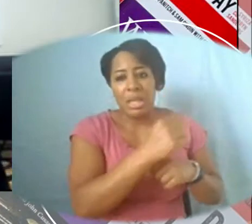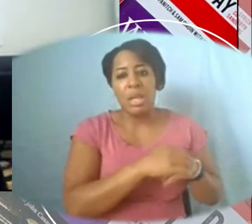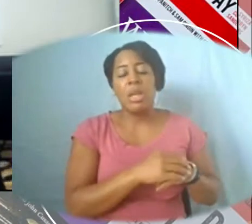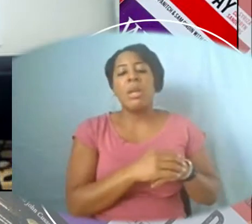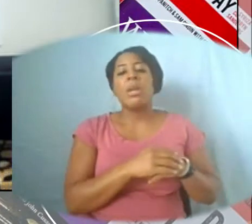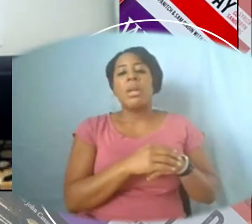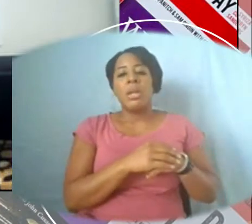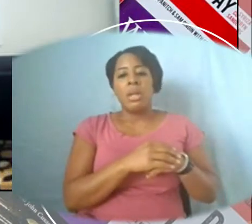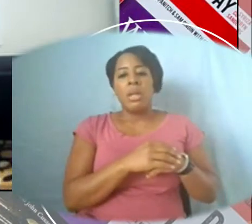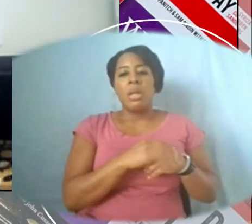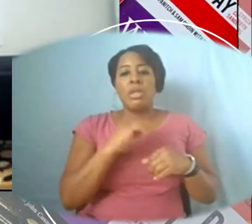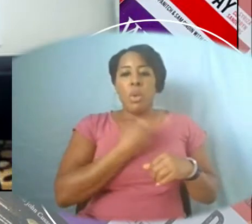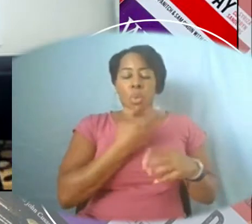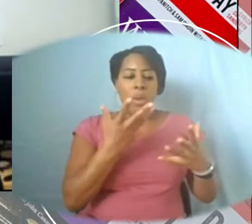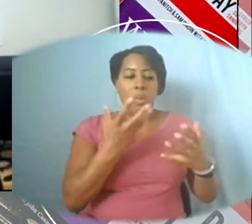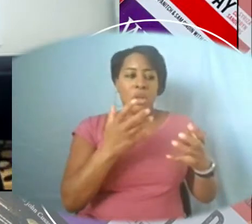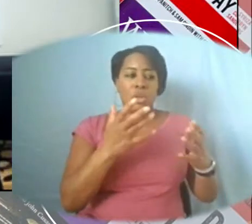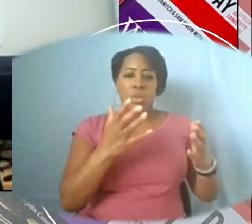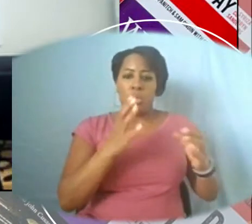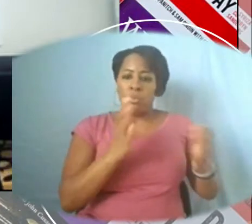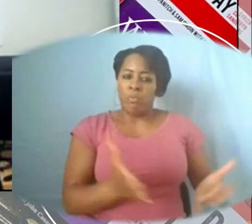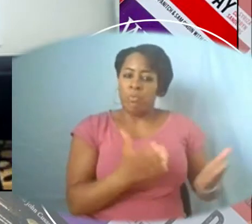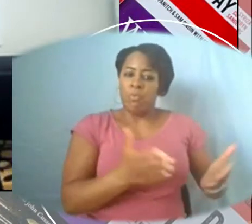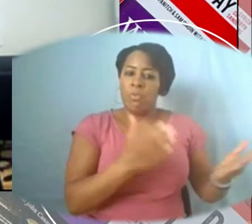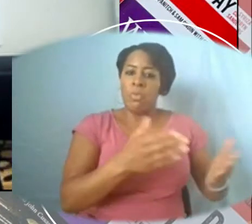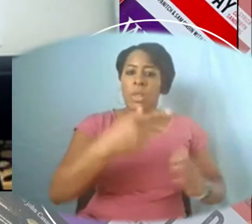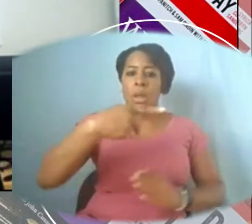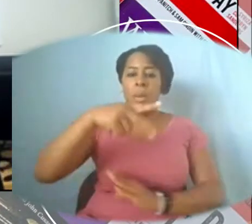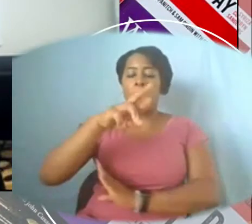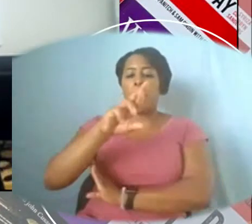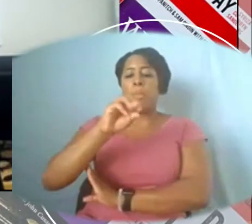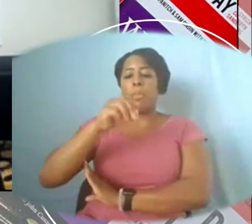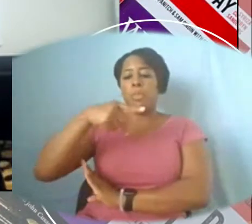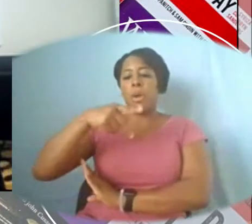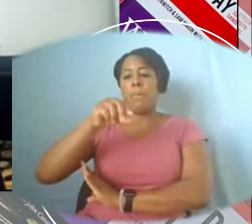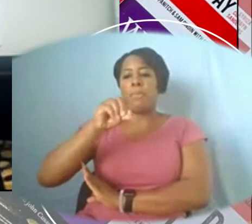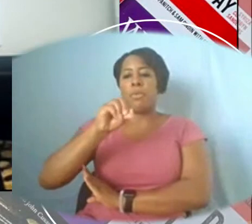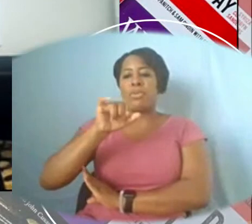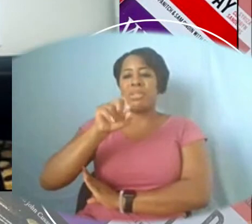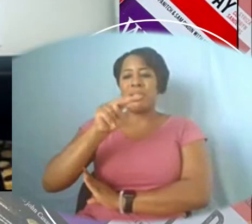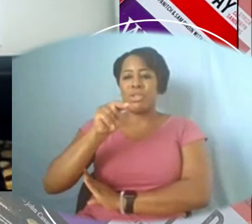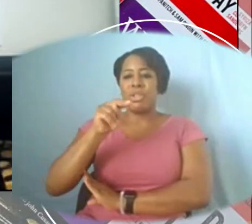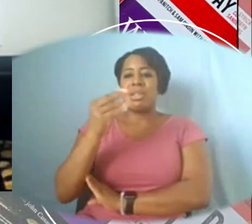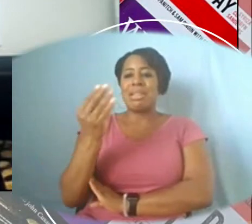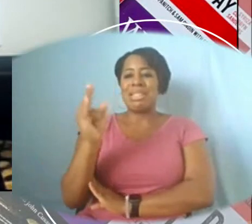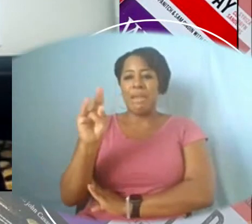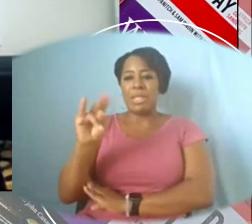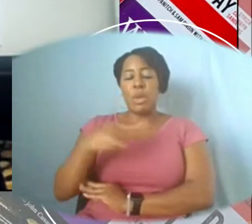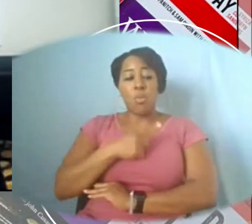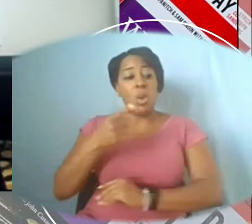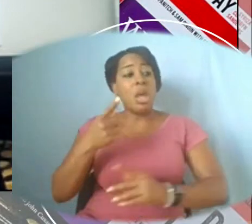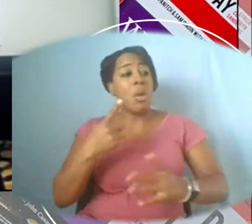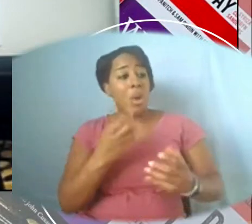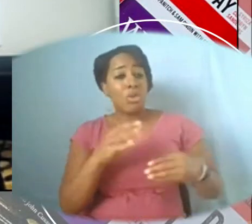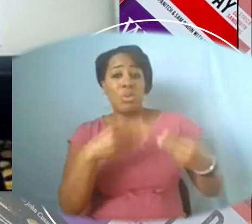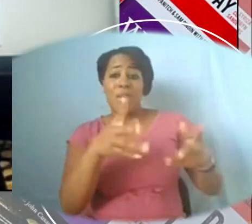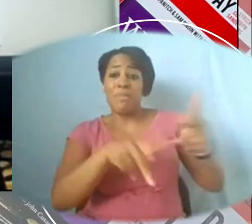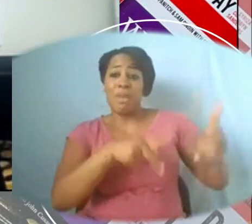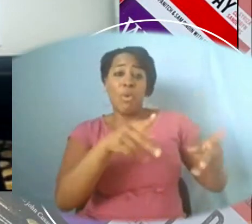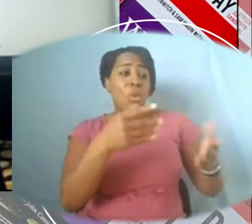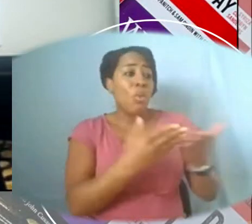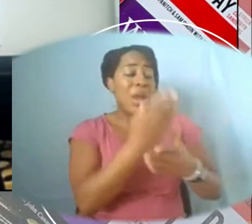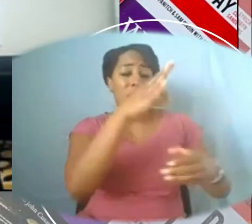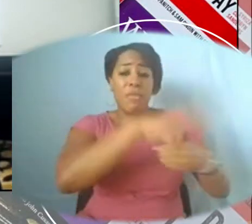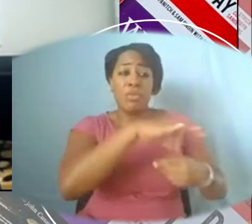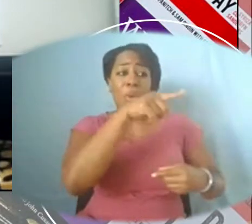Proposition 17, where we give 50,000 people the right to be able to vote so they can determine who's the governor, who's the Secretary of Defense.